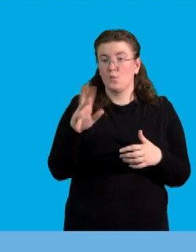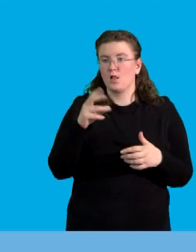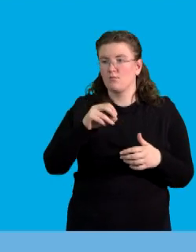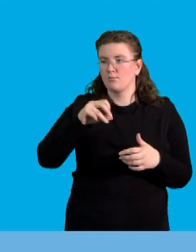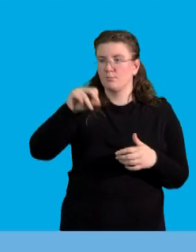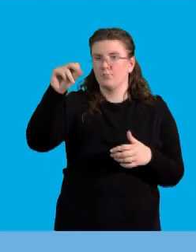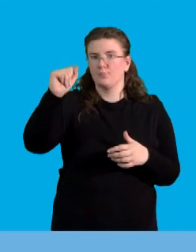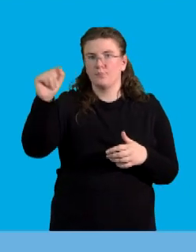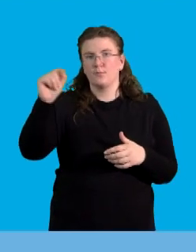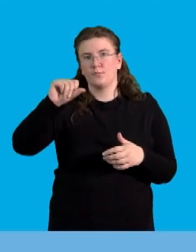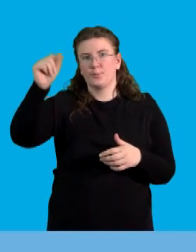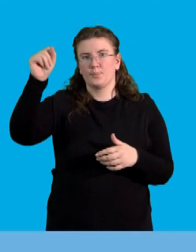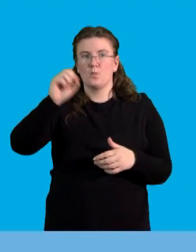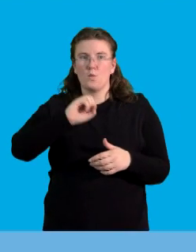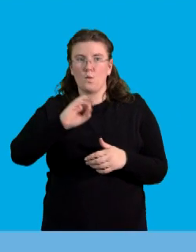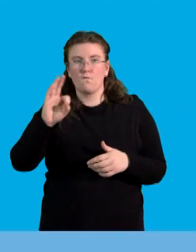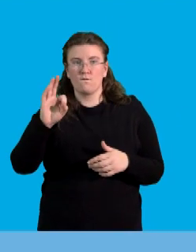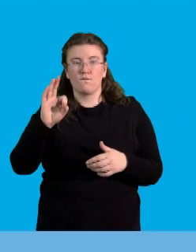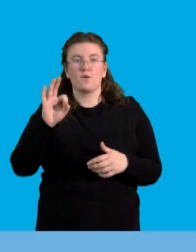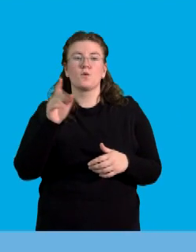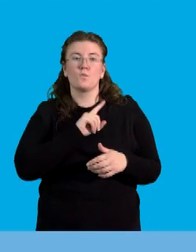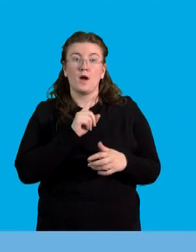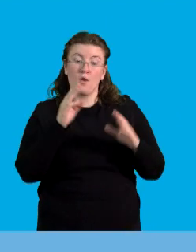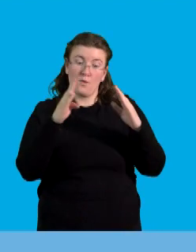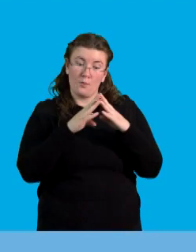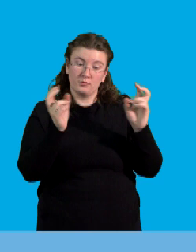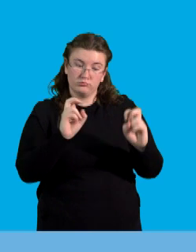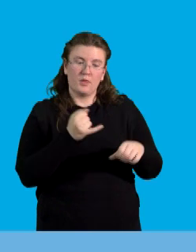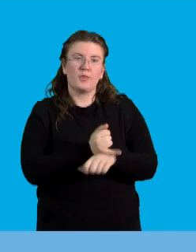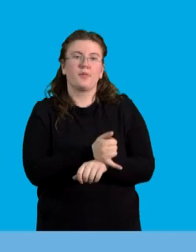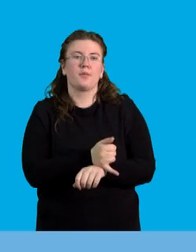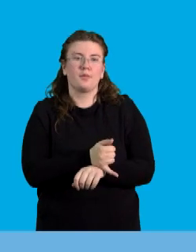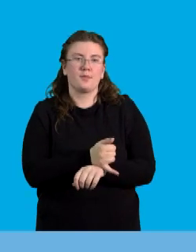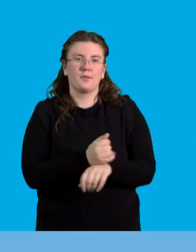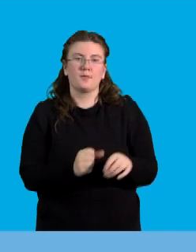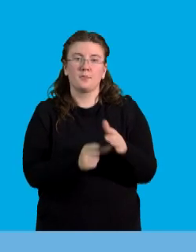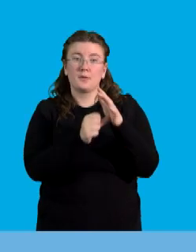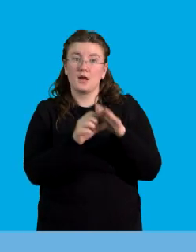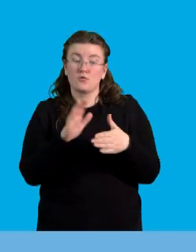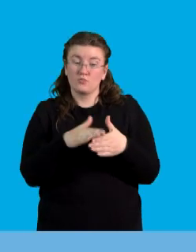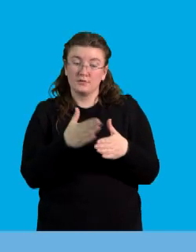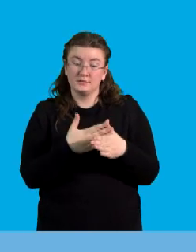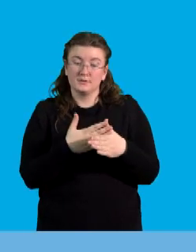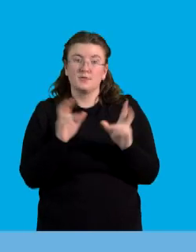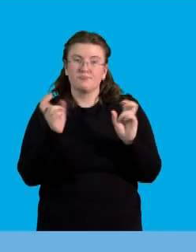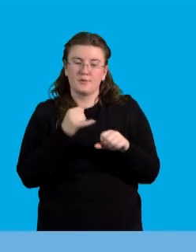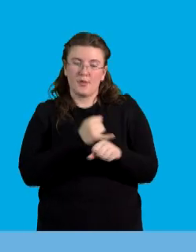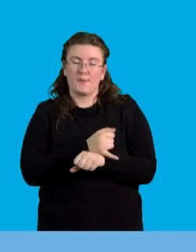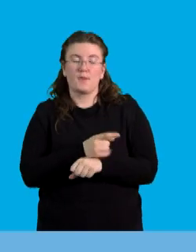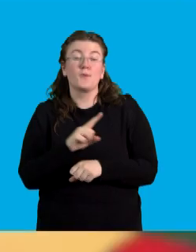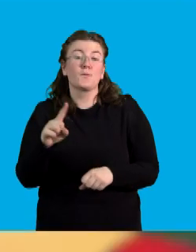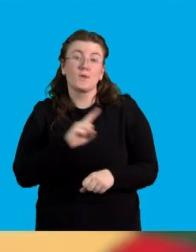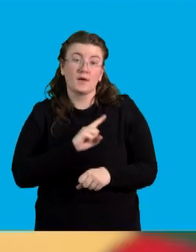the electricity that is supplied to the circuits in the house is interrupted. The main reason why we are interrupting the current